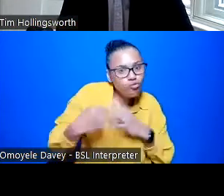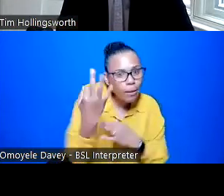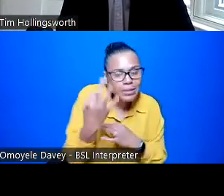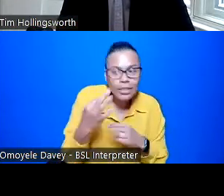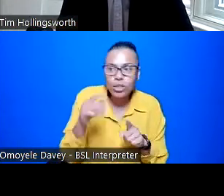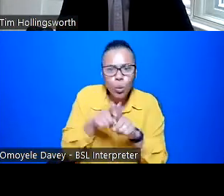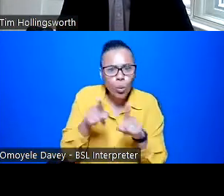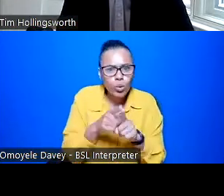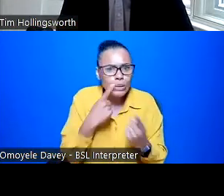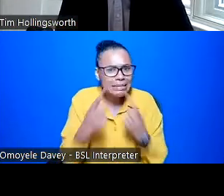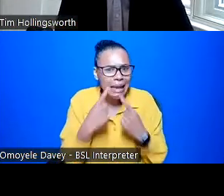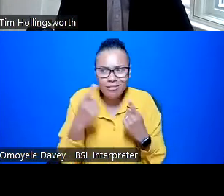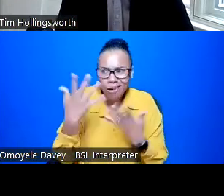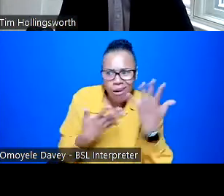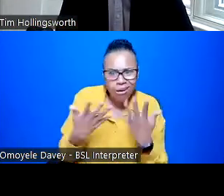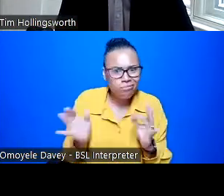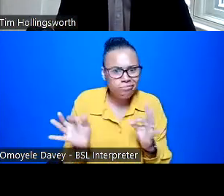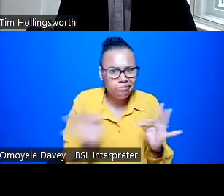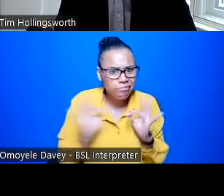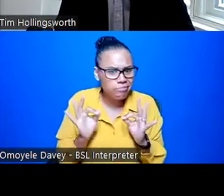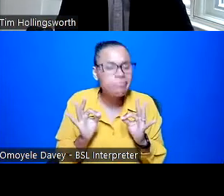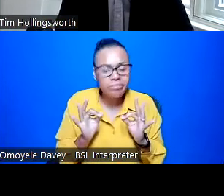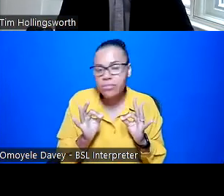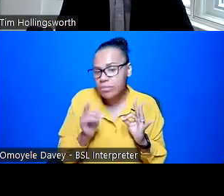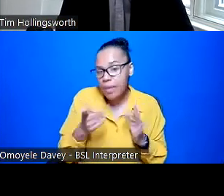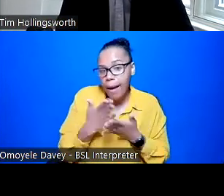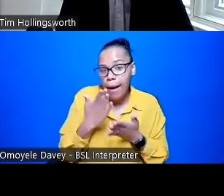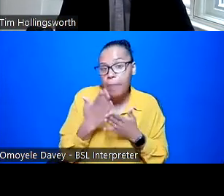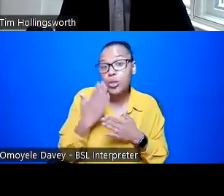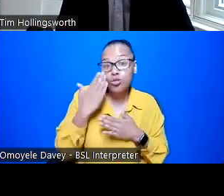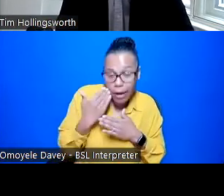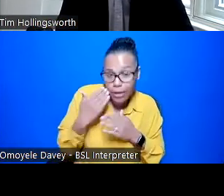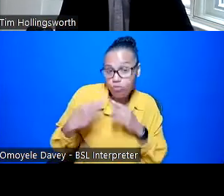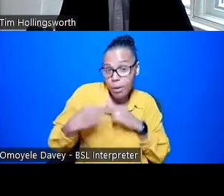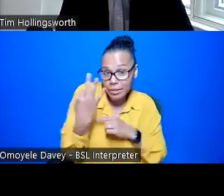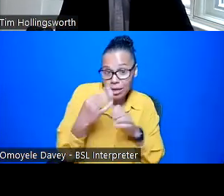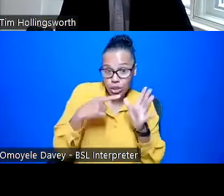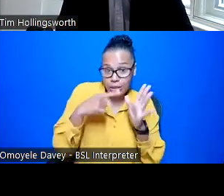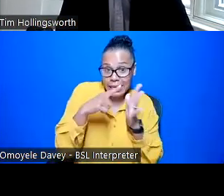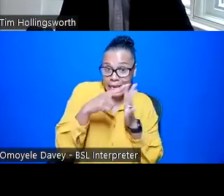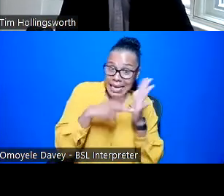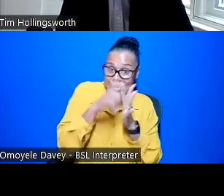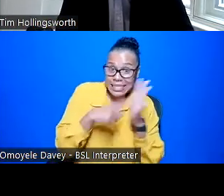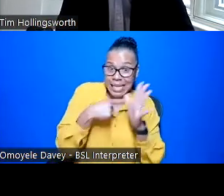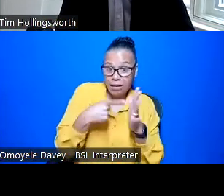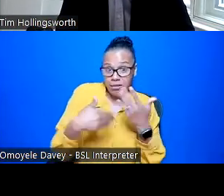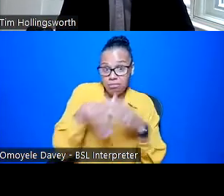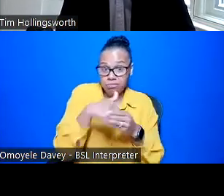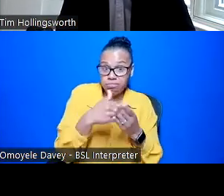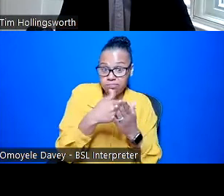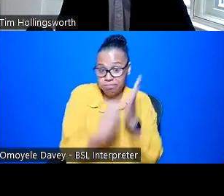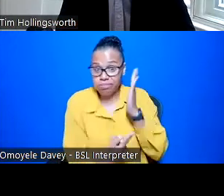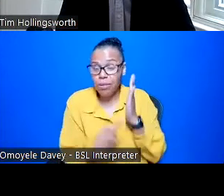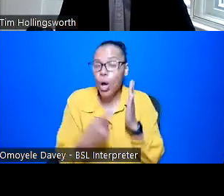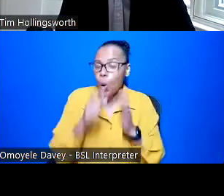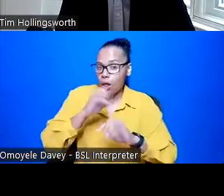that's coming to the fore, not least with the Race Representation Index that Sporting Equals is speaking about today. And lastly, that